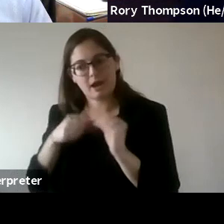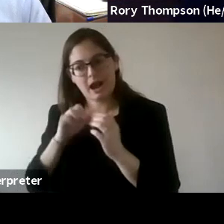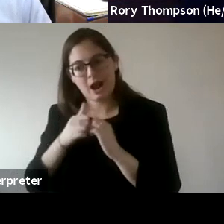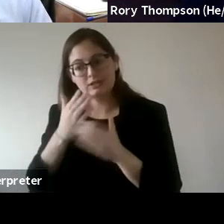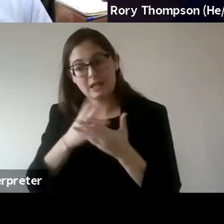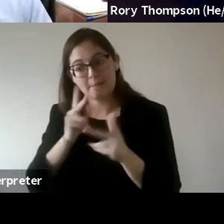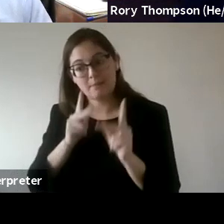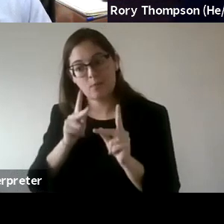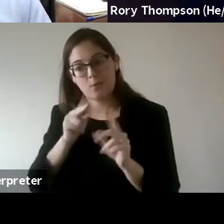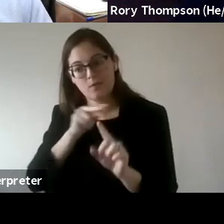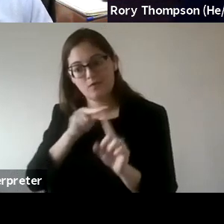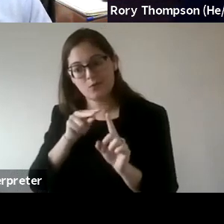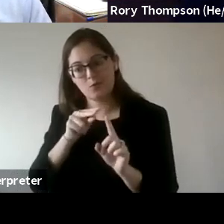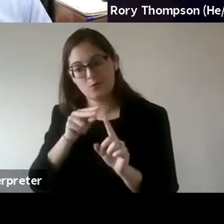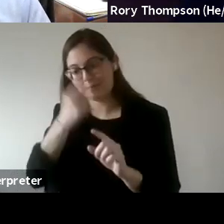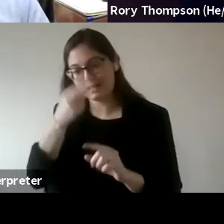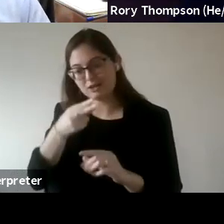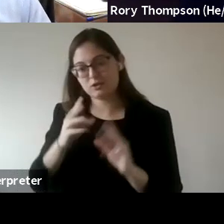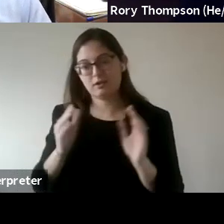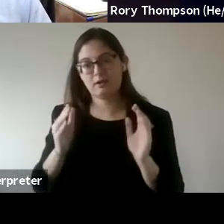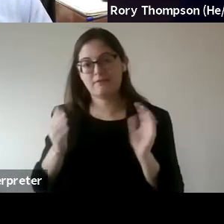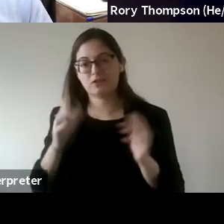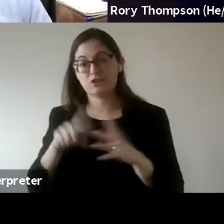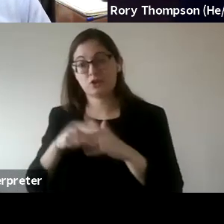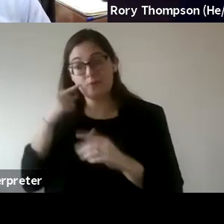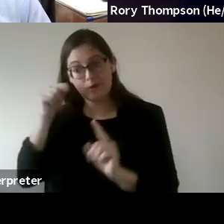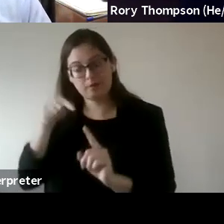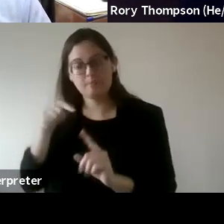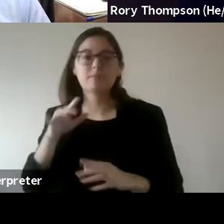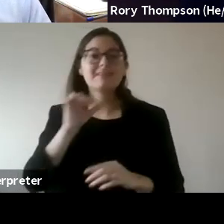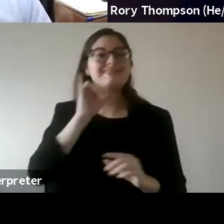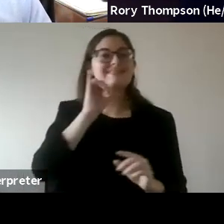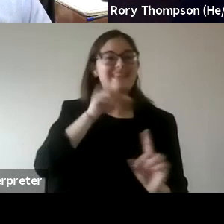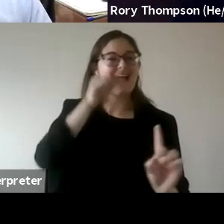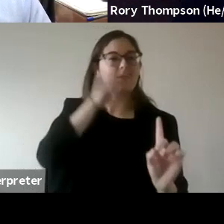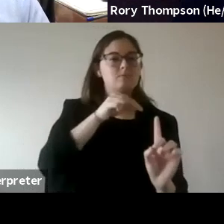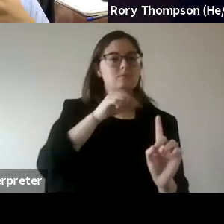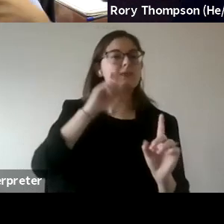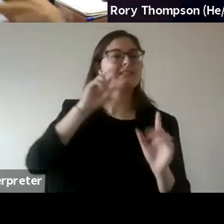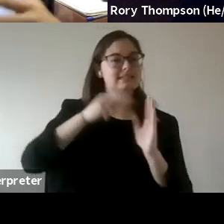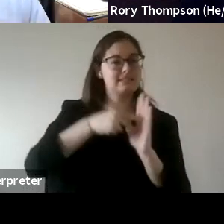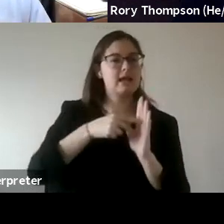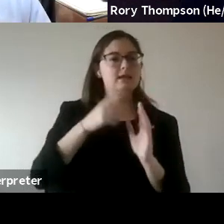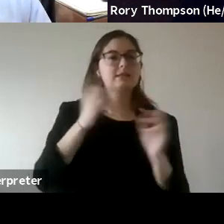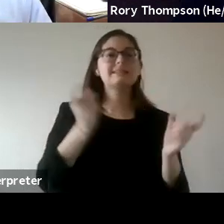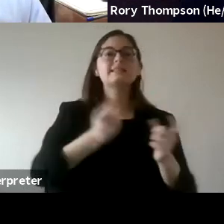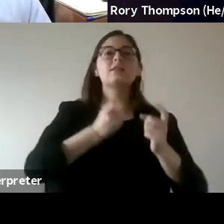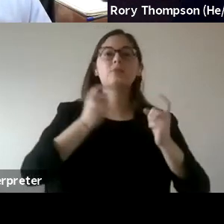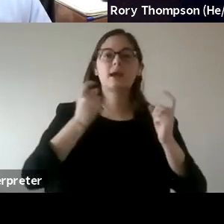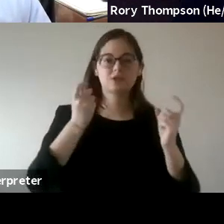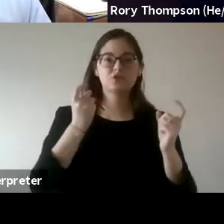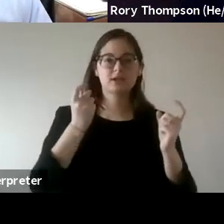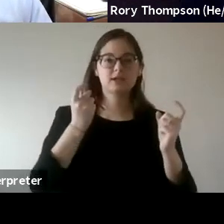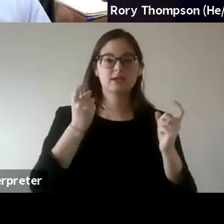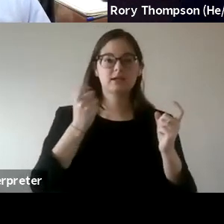people view Black history versus what it was started for, but that was the original intent, to celebrate the celebration